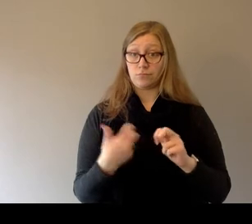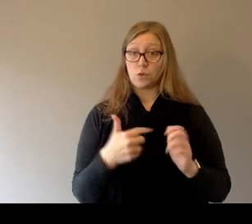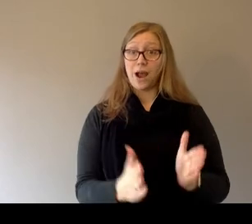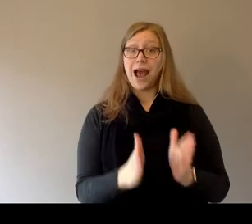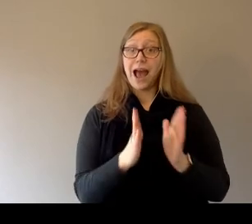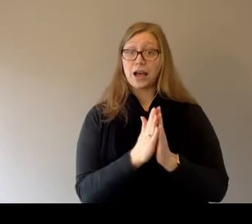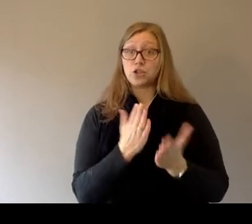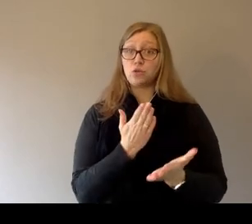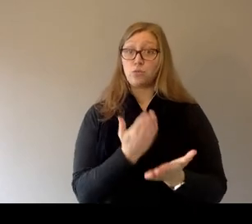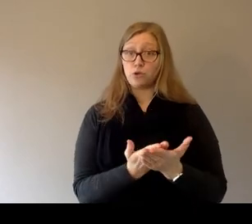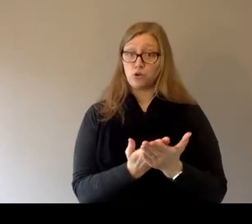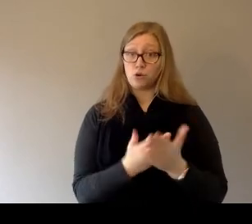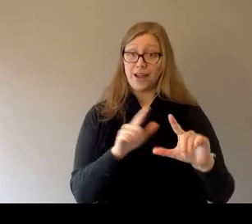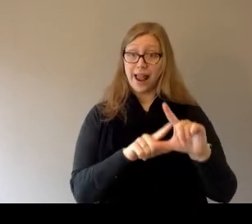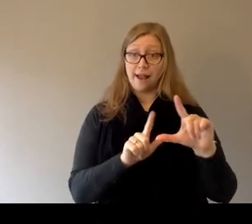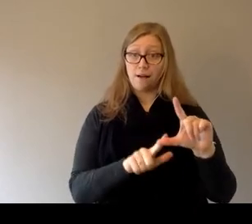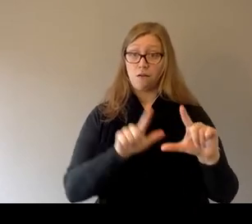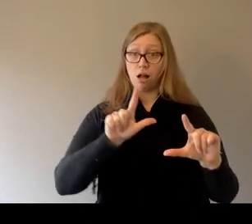LKM,